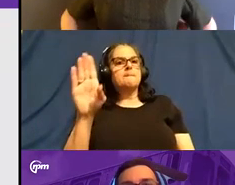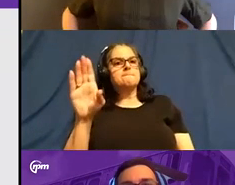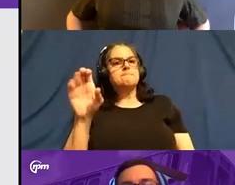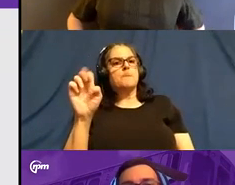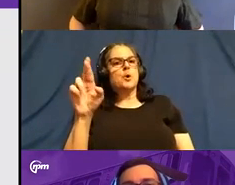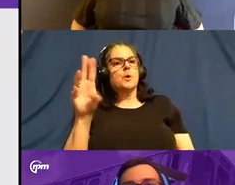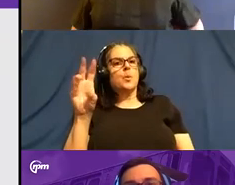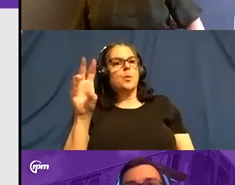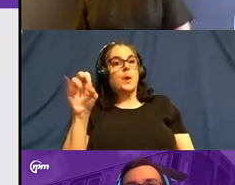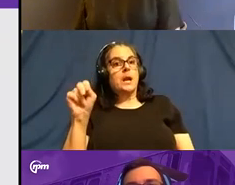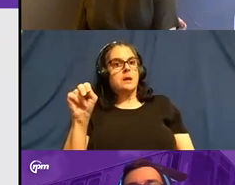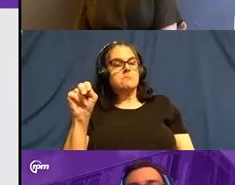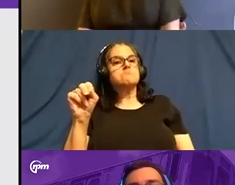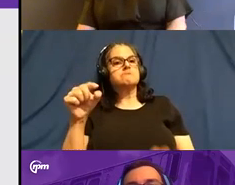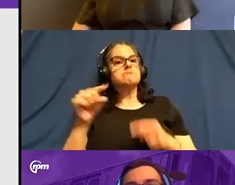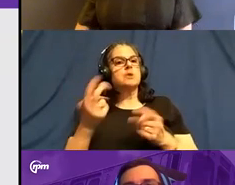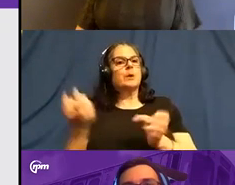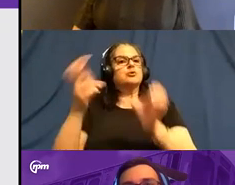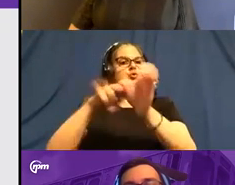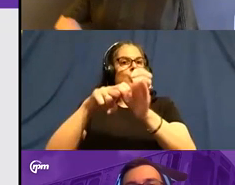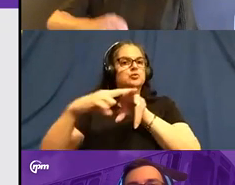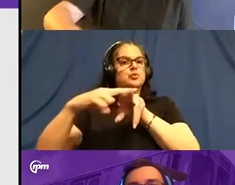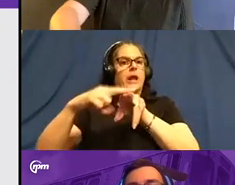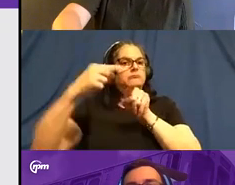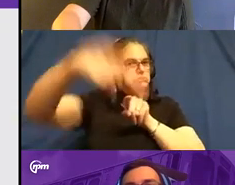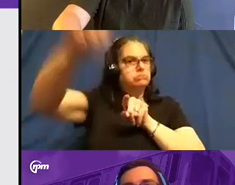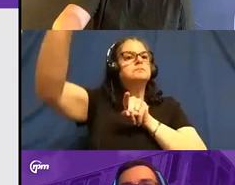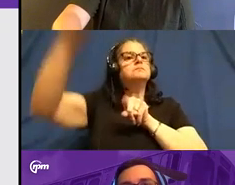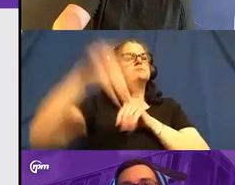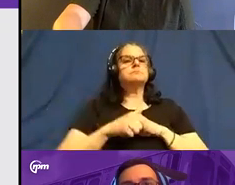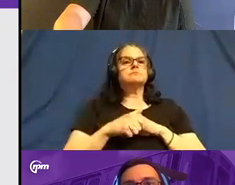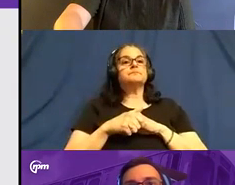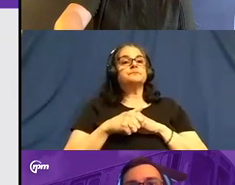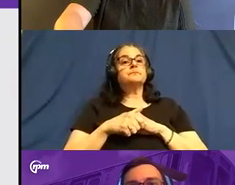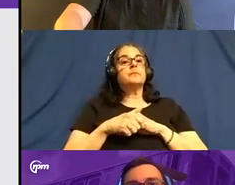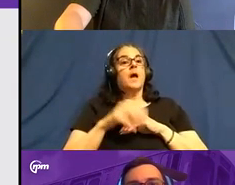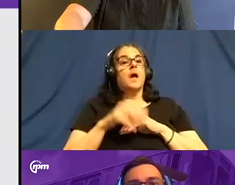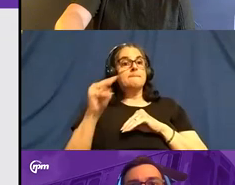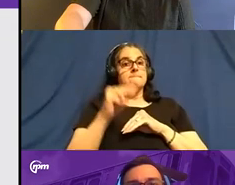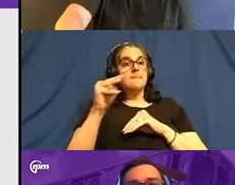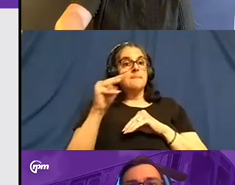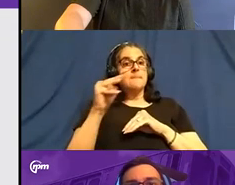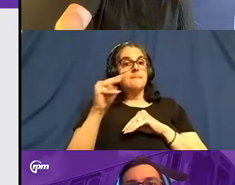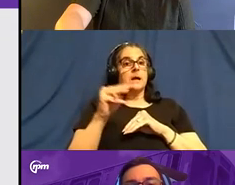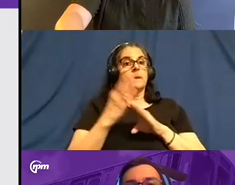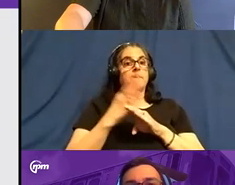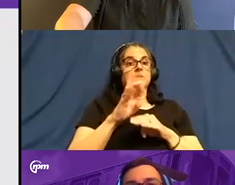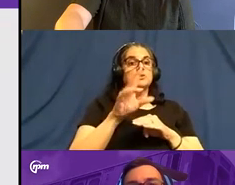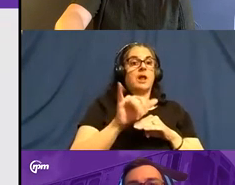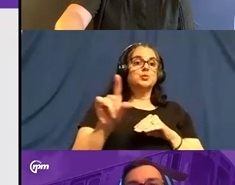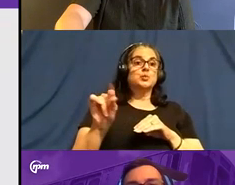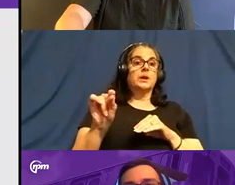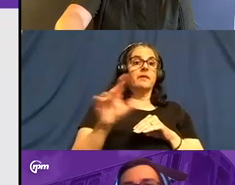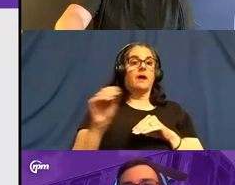between. On Monday and the following 2 weeks, between July 20th and the 31st, there will be